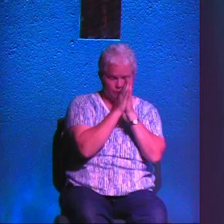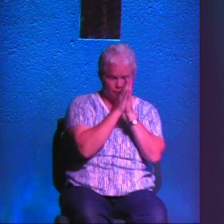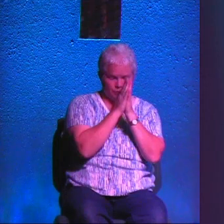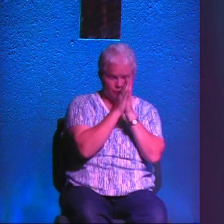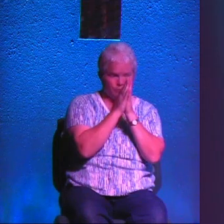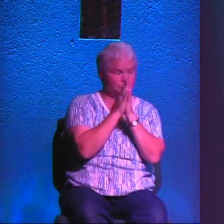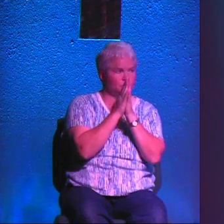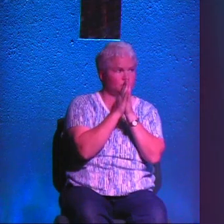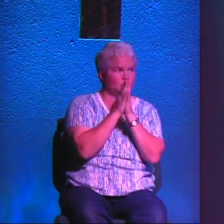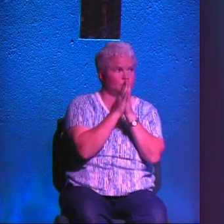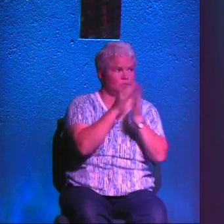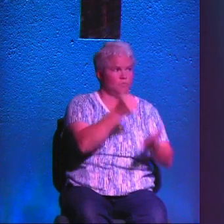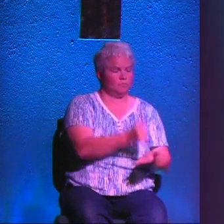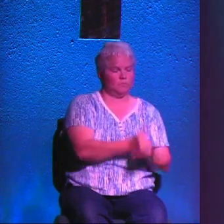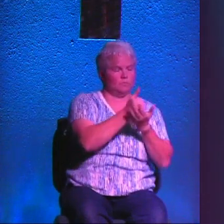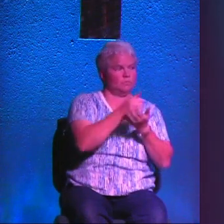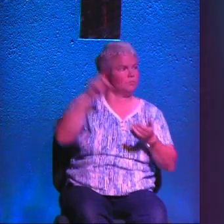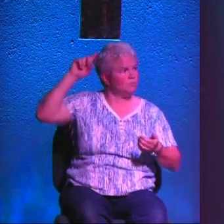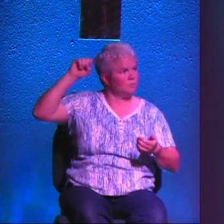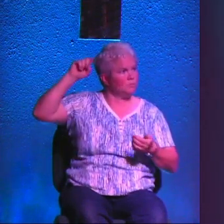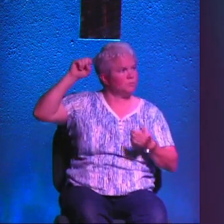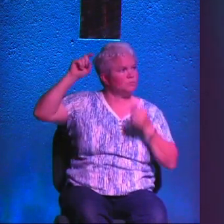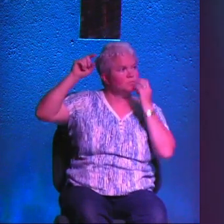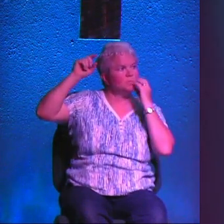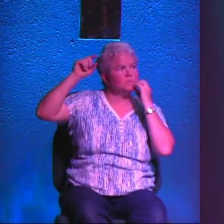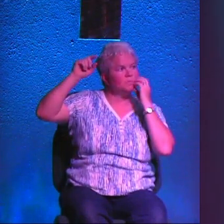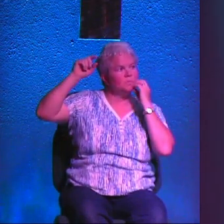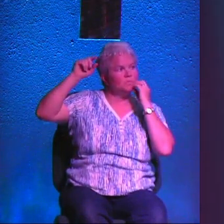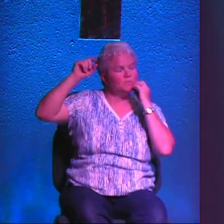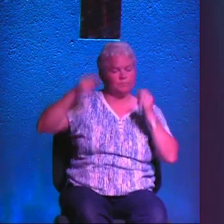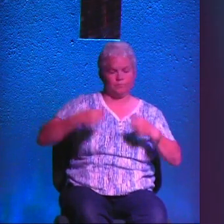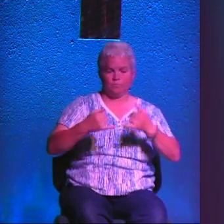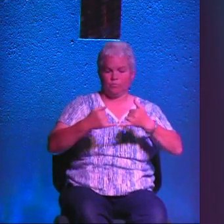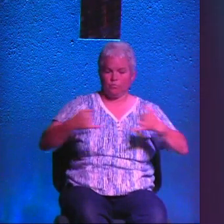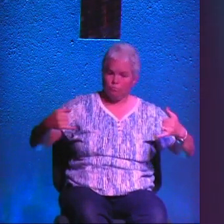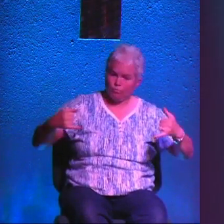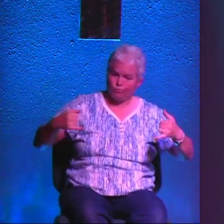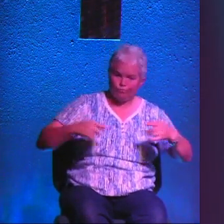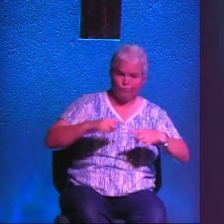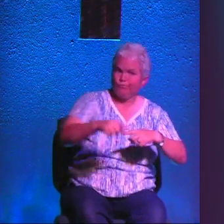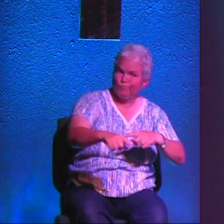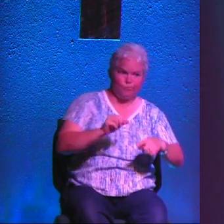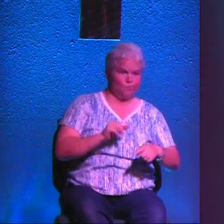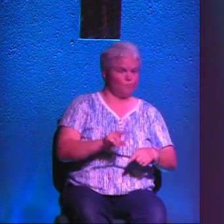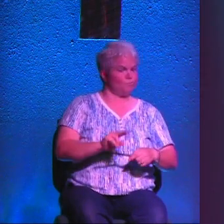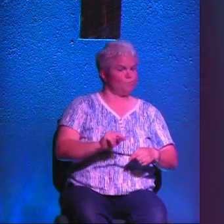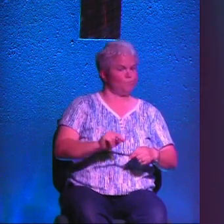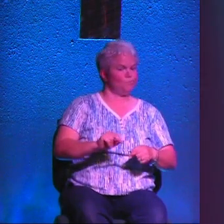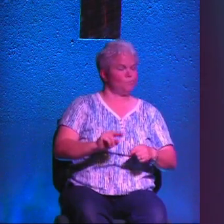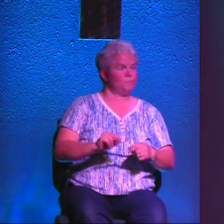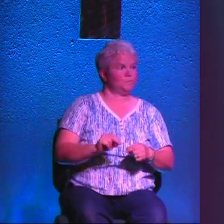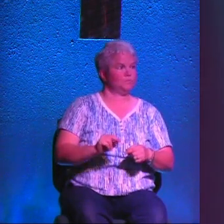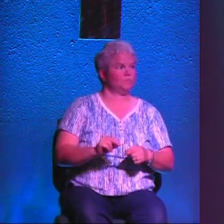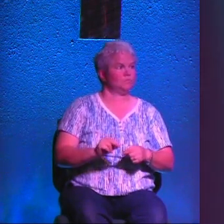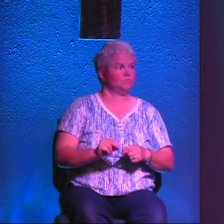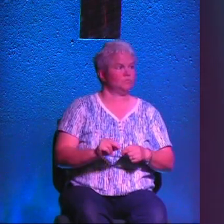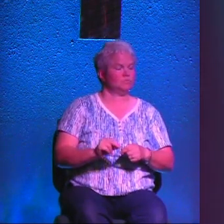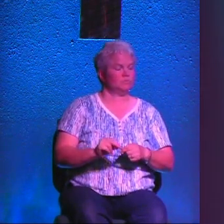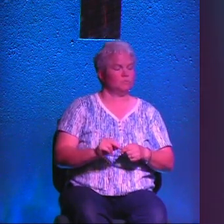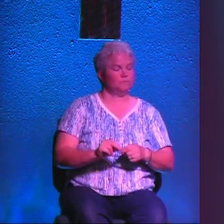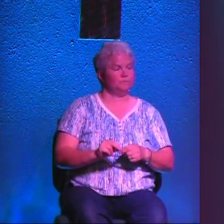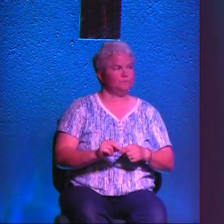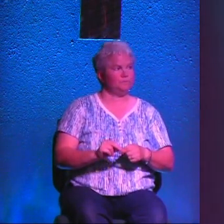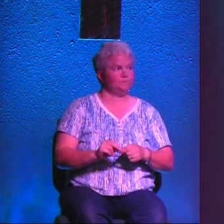there's always people there to help you understand what lines you're not supposed to cross, right? So they keep that